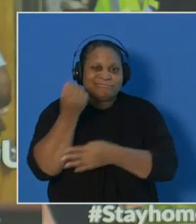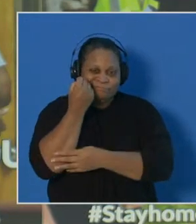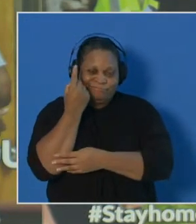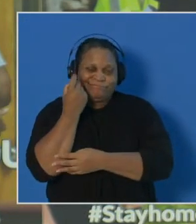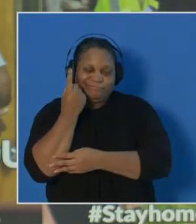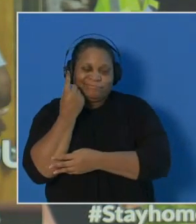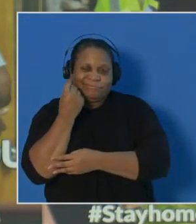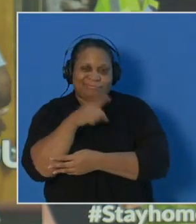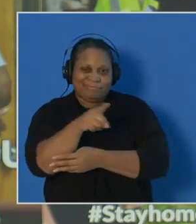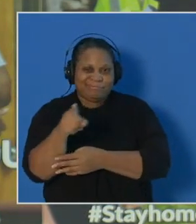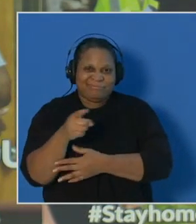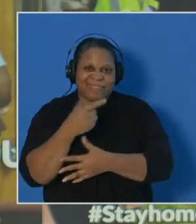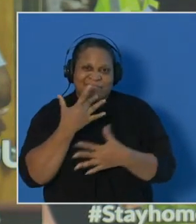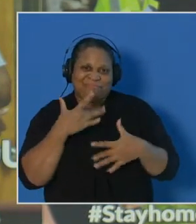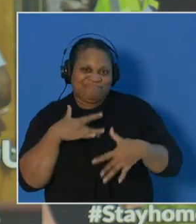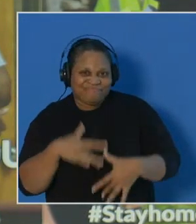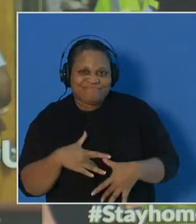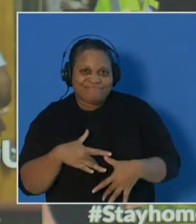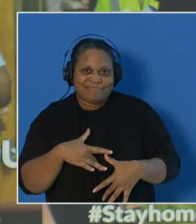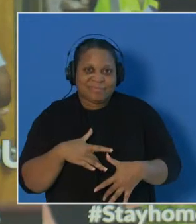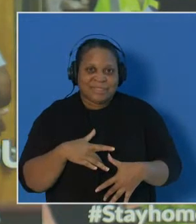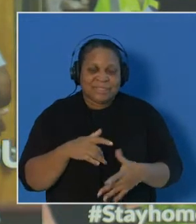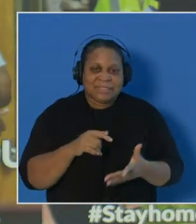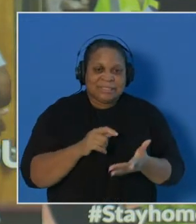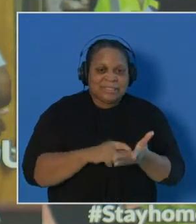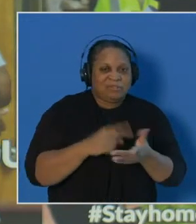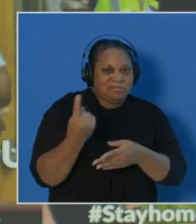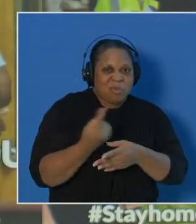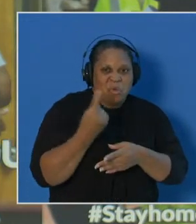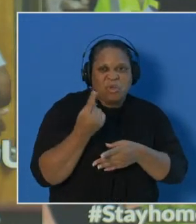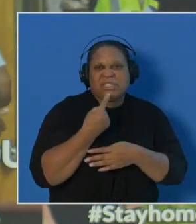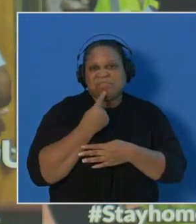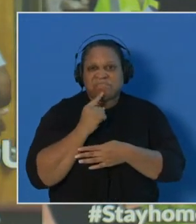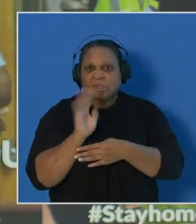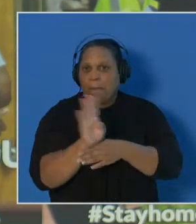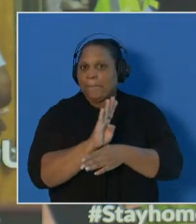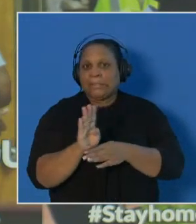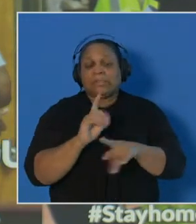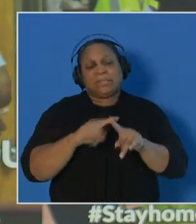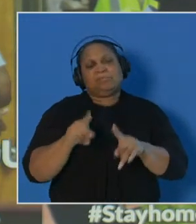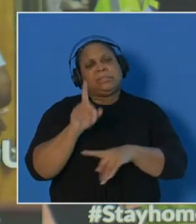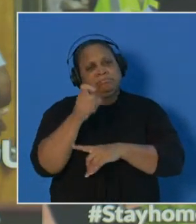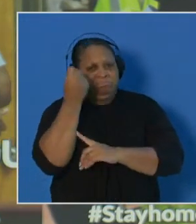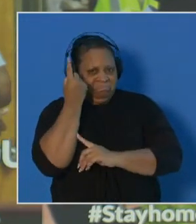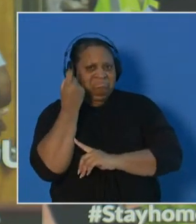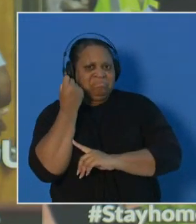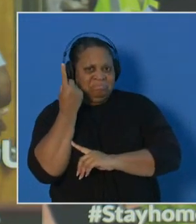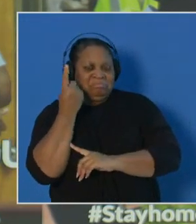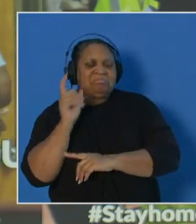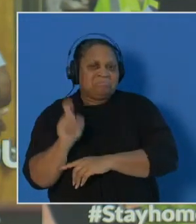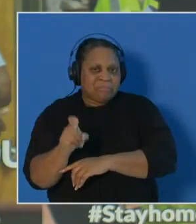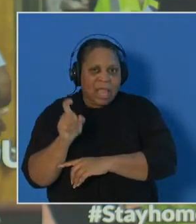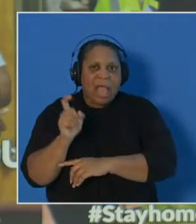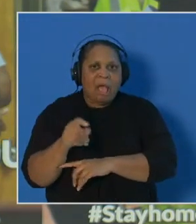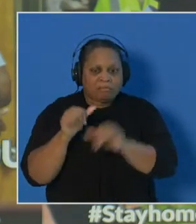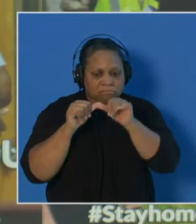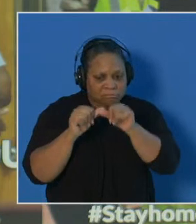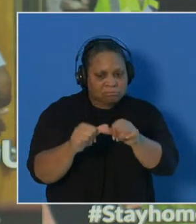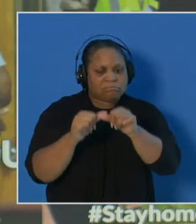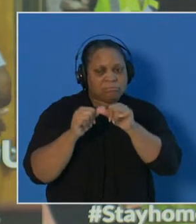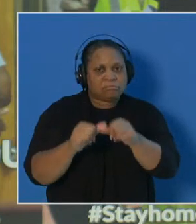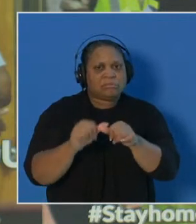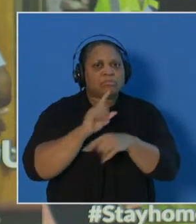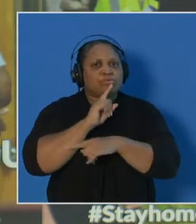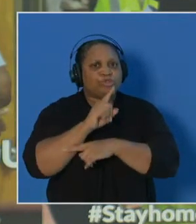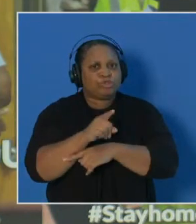that certain people feel that this is providing to certain businesses, but it is understandably that we have to continue to make sure that